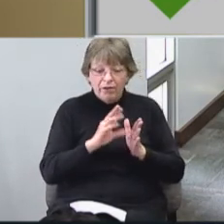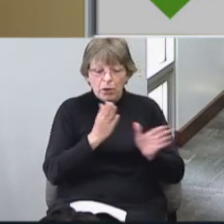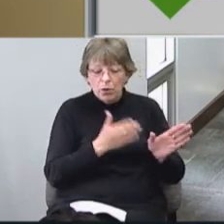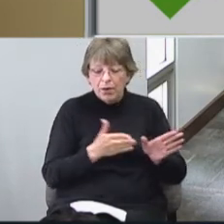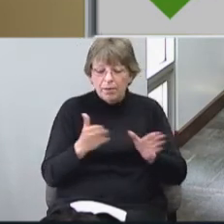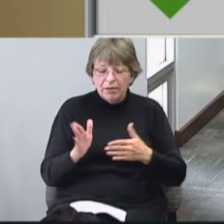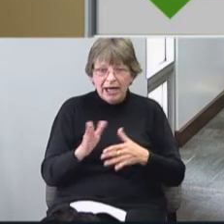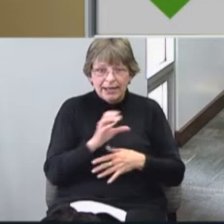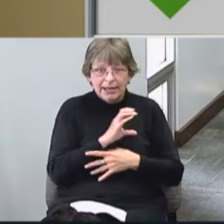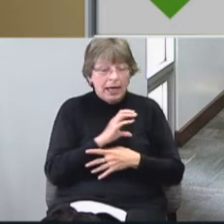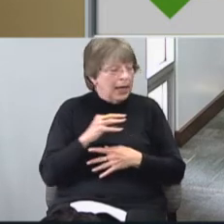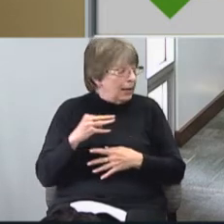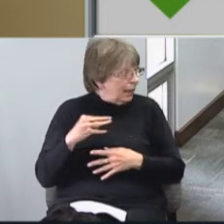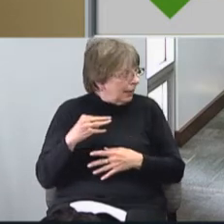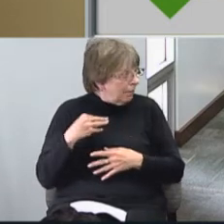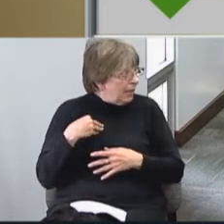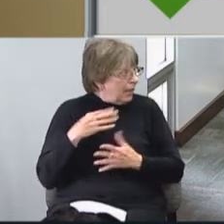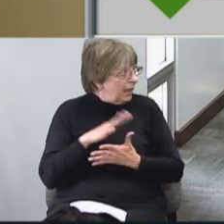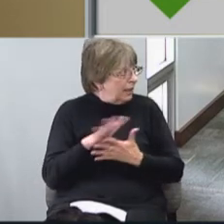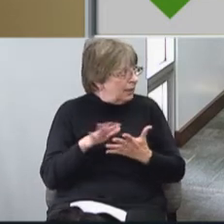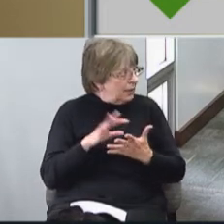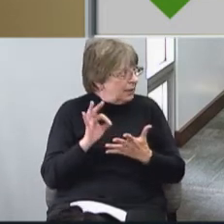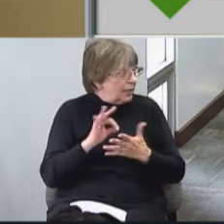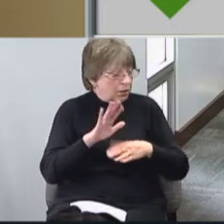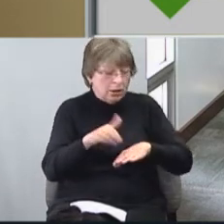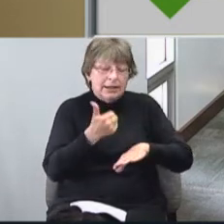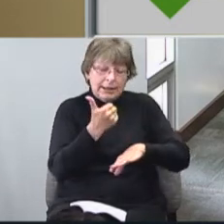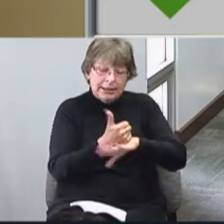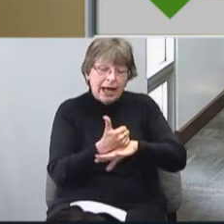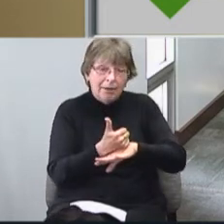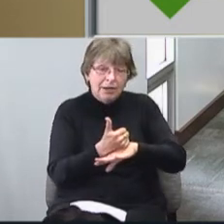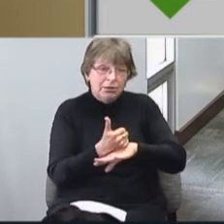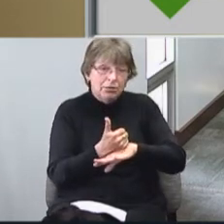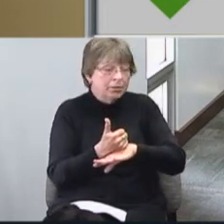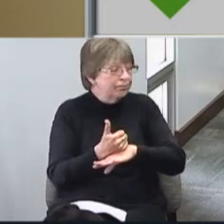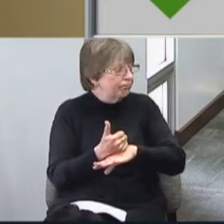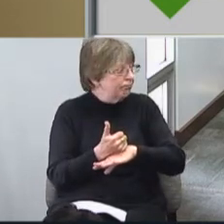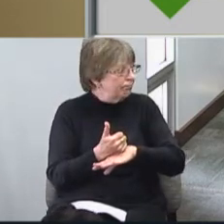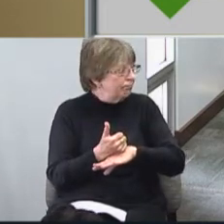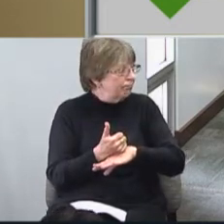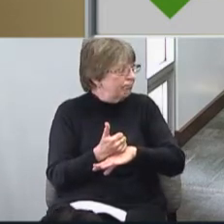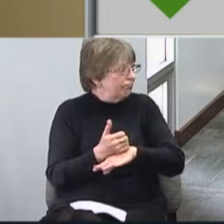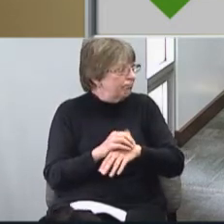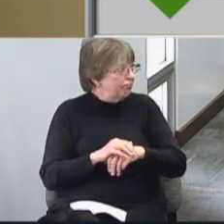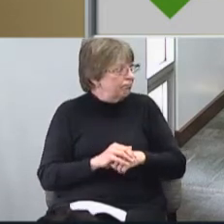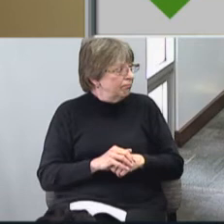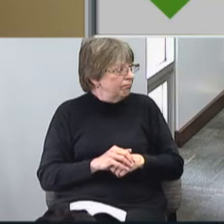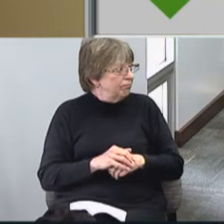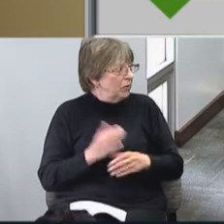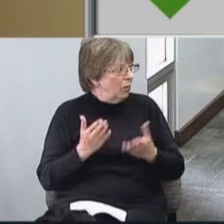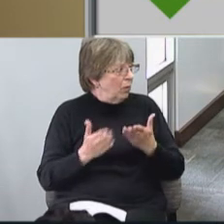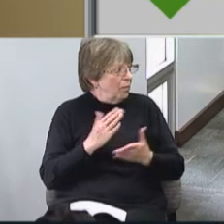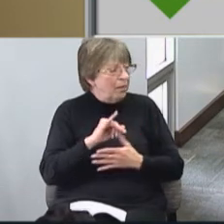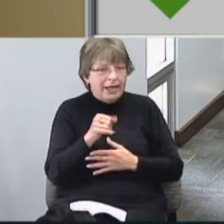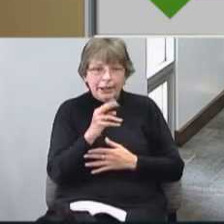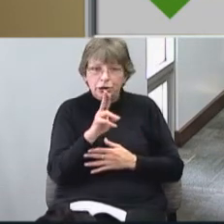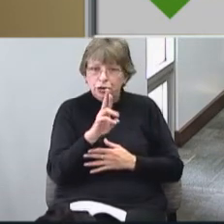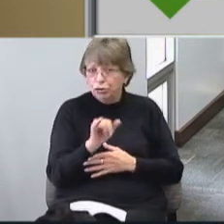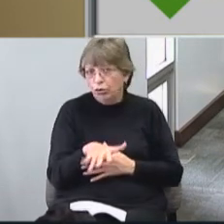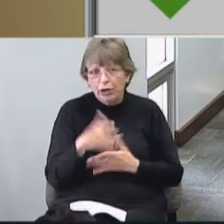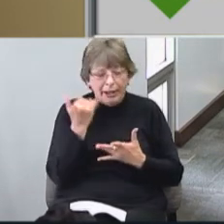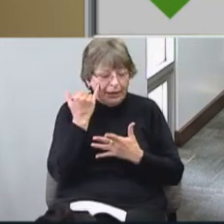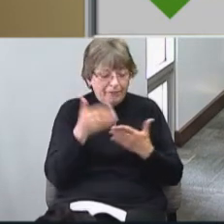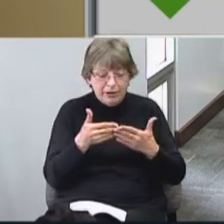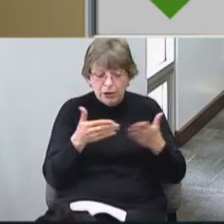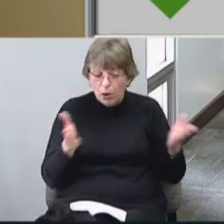The committee, the selection committee is established for that project, or it could again be a jury if it's an open competition or